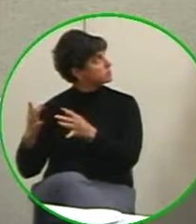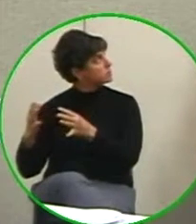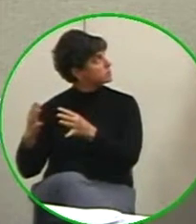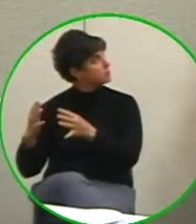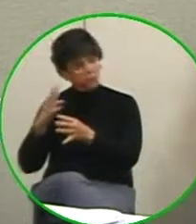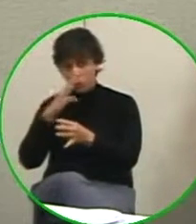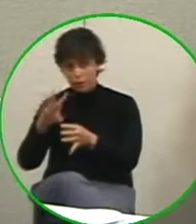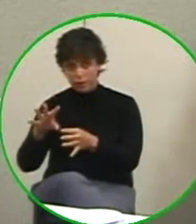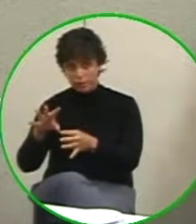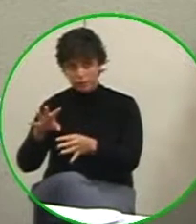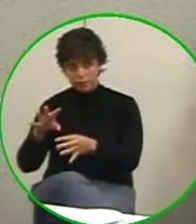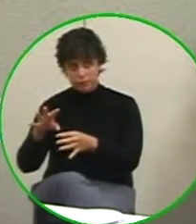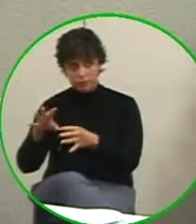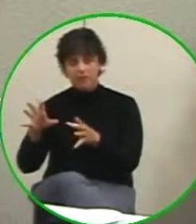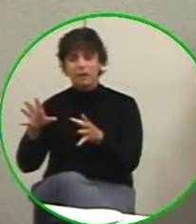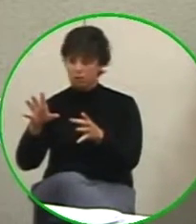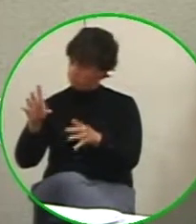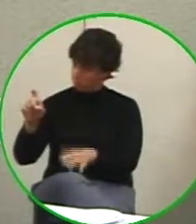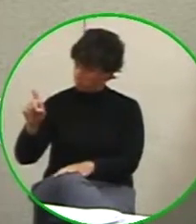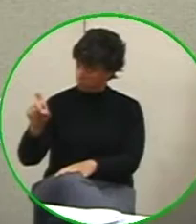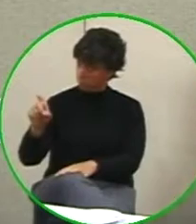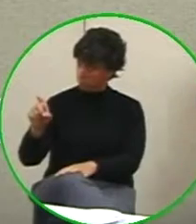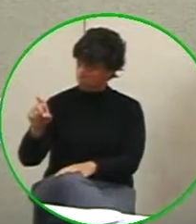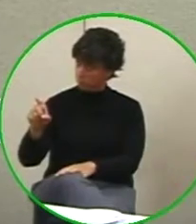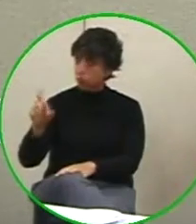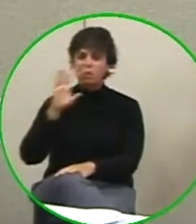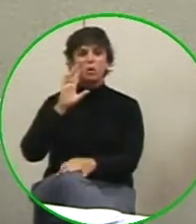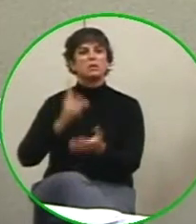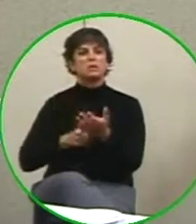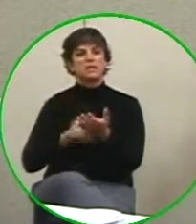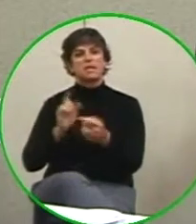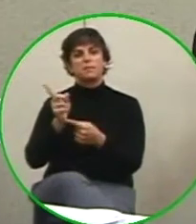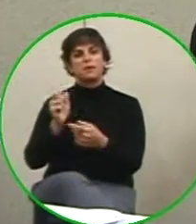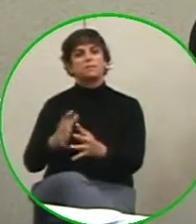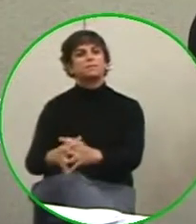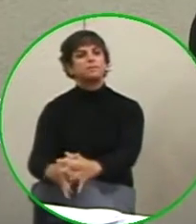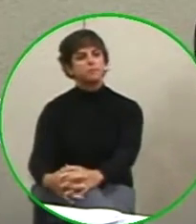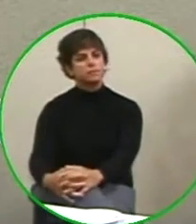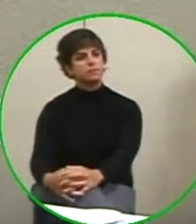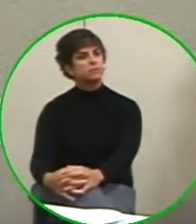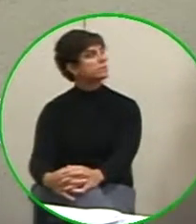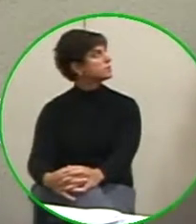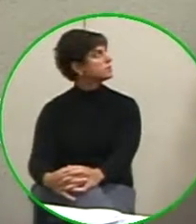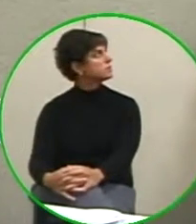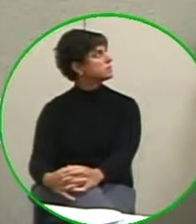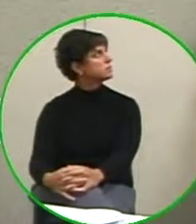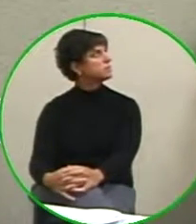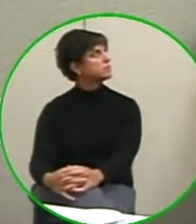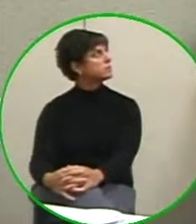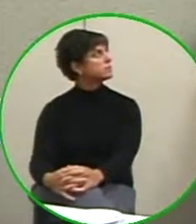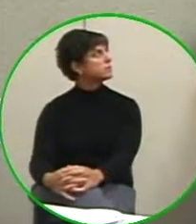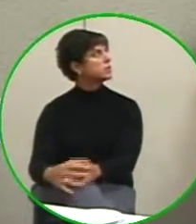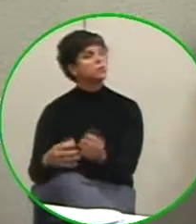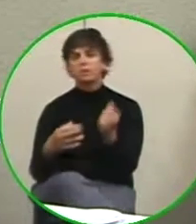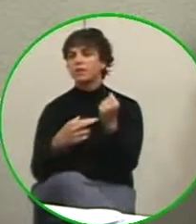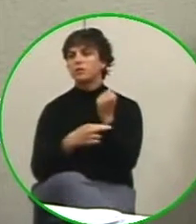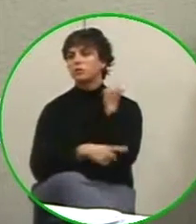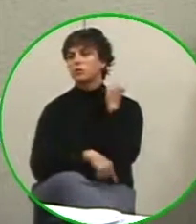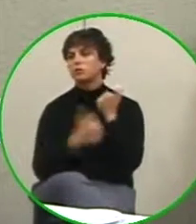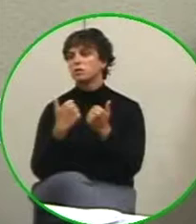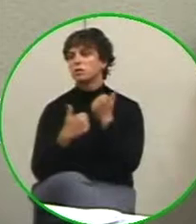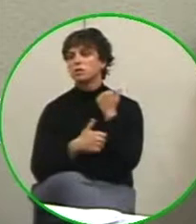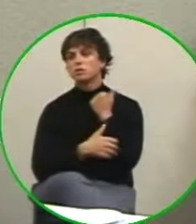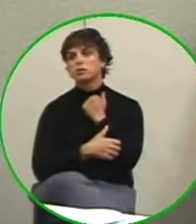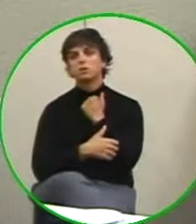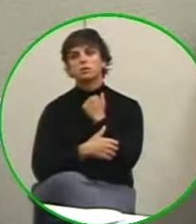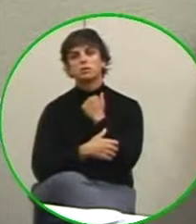Is it? We're going to come back and look at this in just a minute. Was it a reinforcer or punisher?